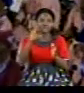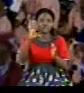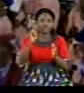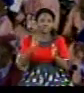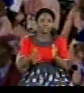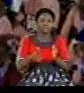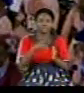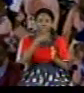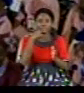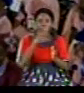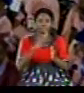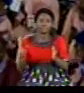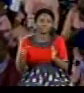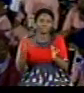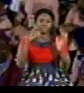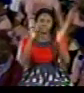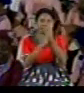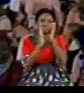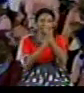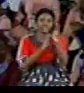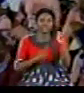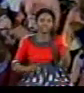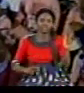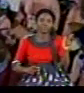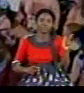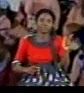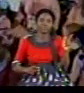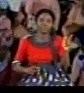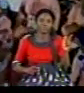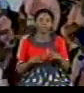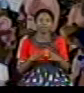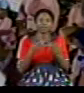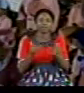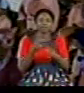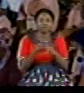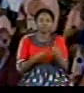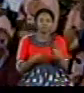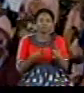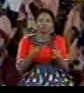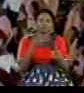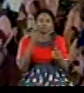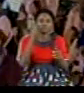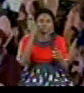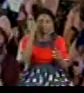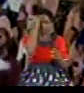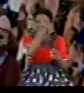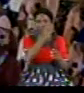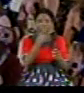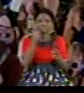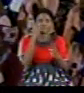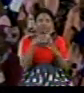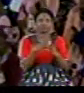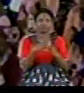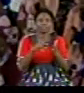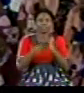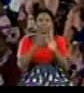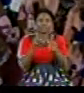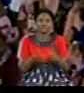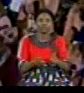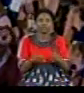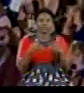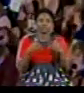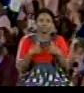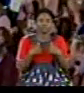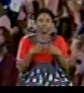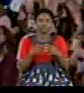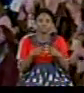together. And this is coming from Sierra Leone. This person, Ali Success Barry, says that